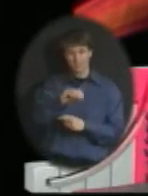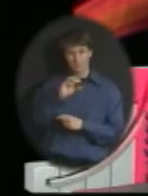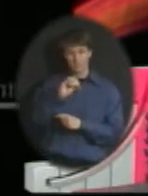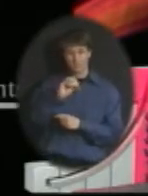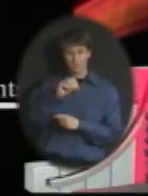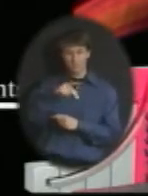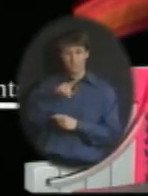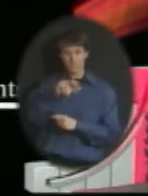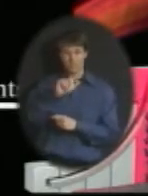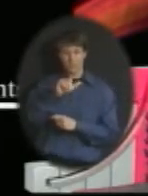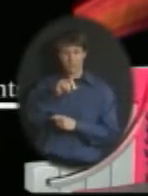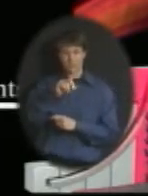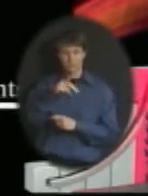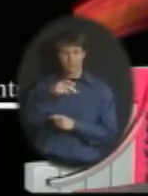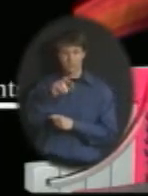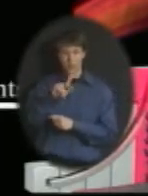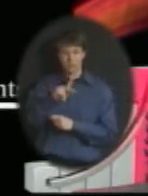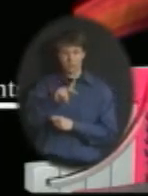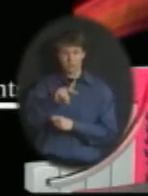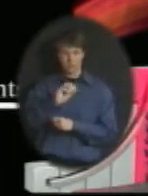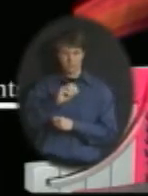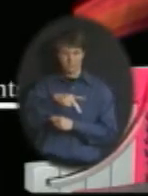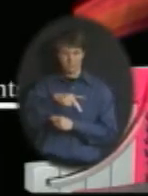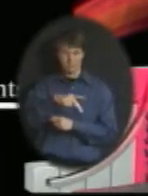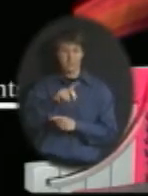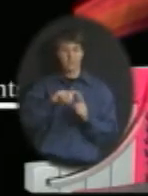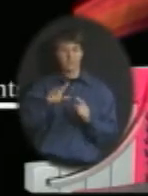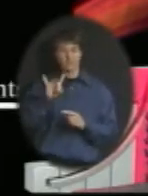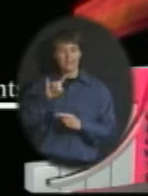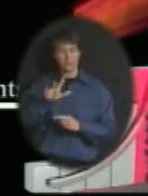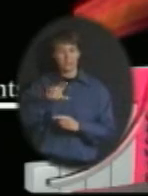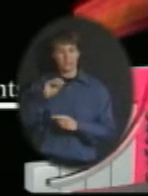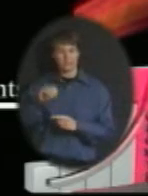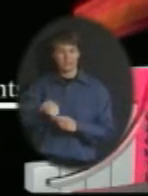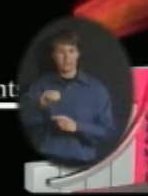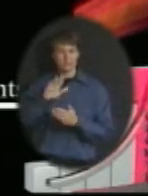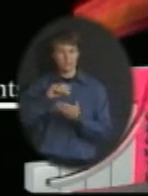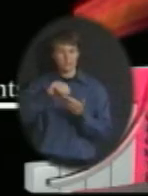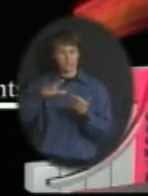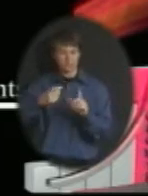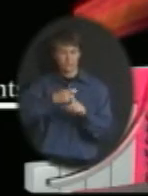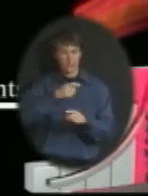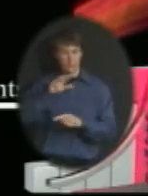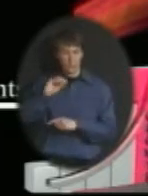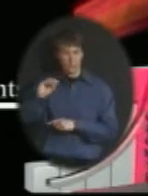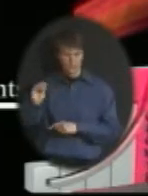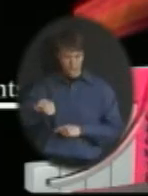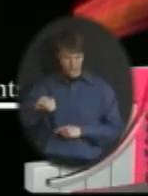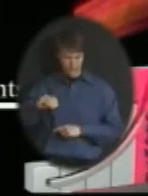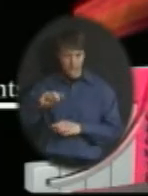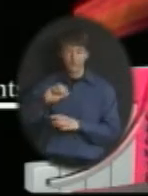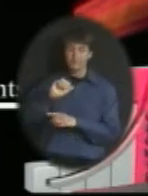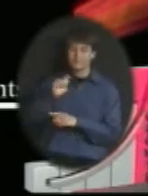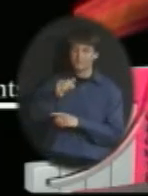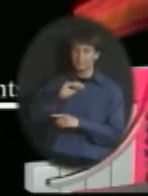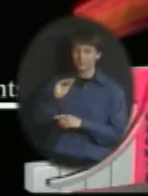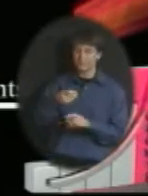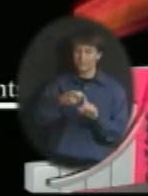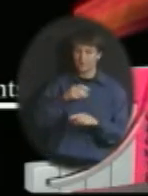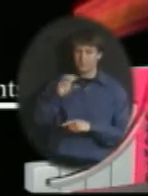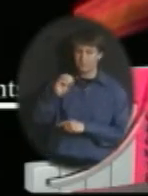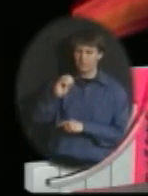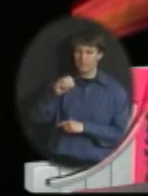But when you look at it from a student basis, 83% of our students come from Olathe and 10% come from Overland Park.